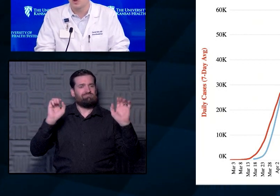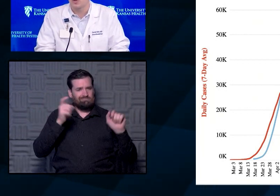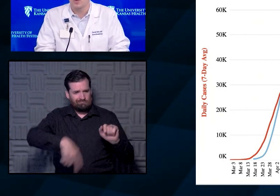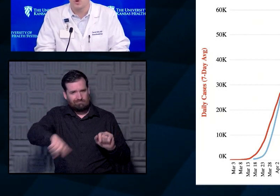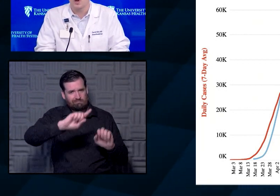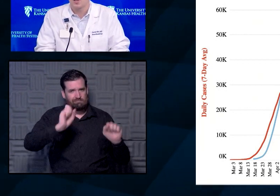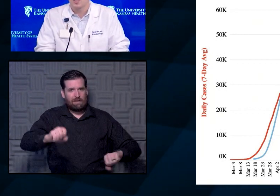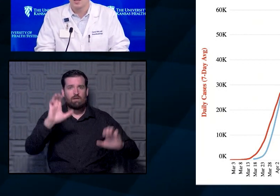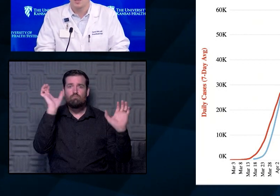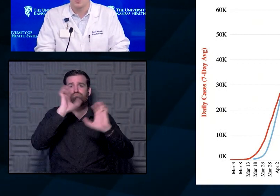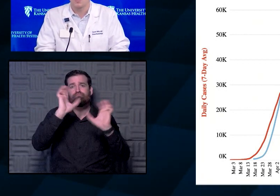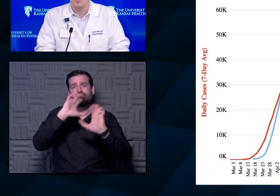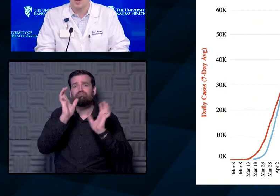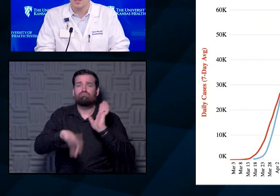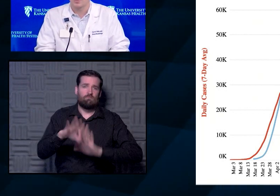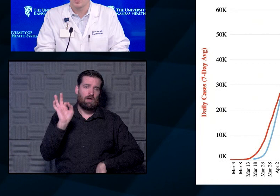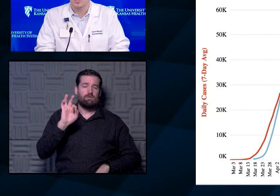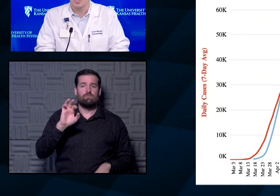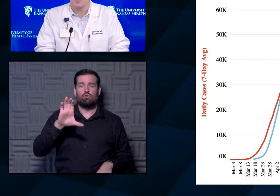out and search for,